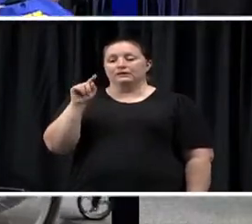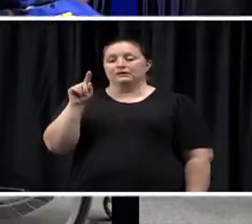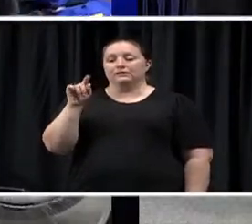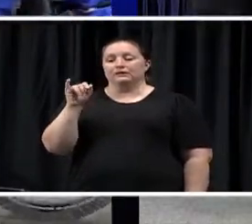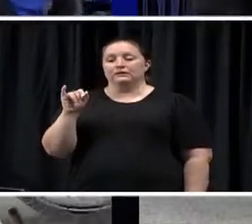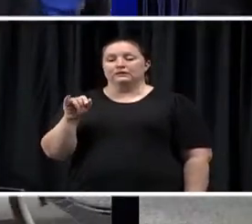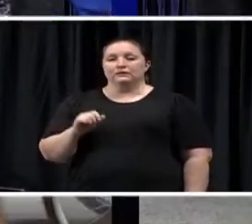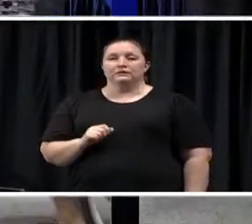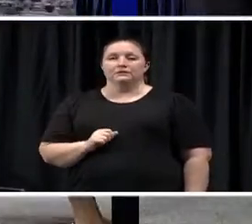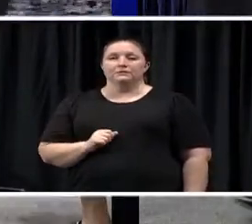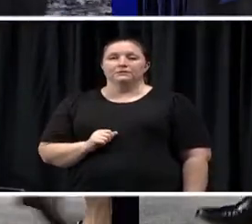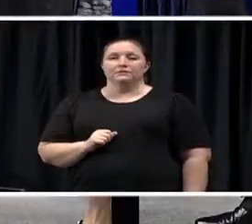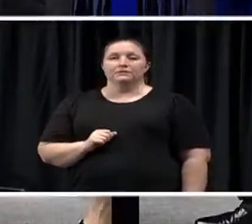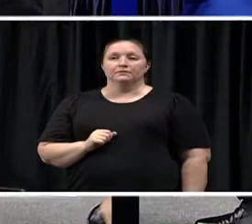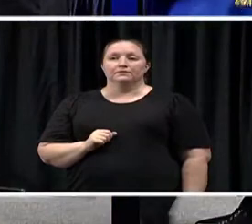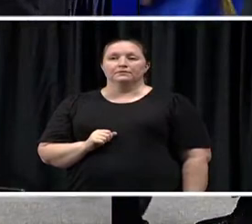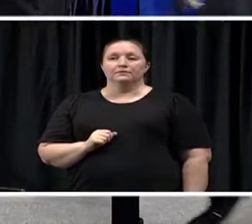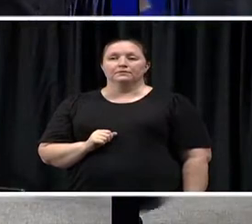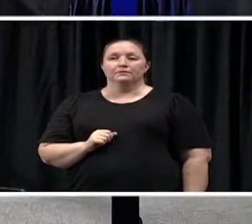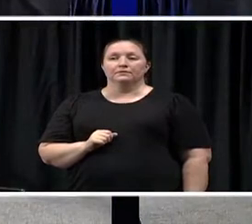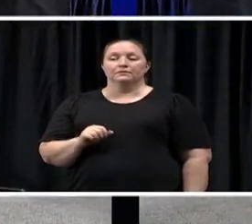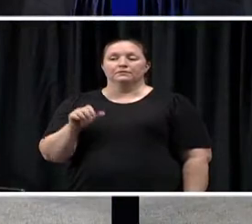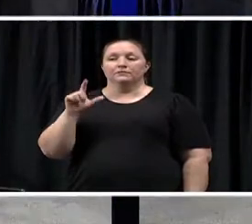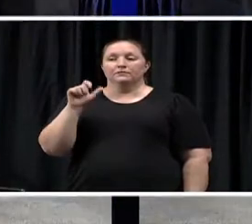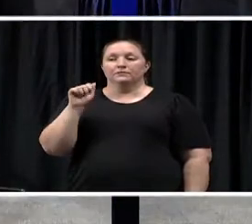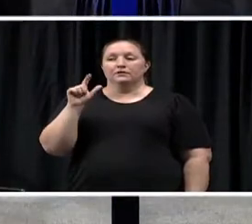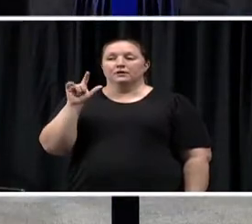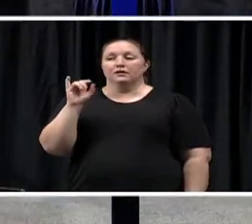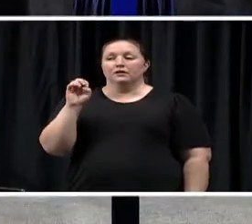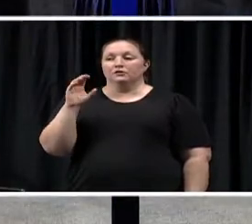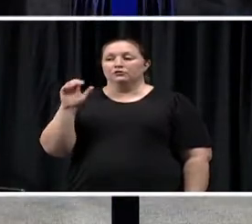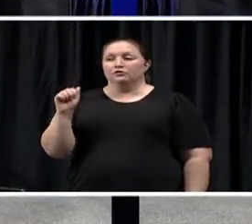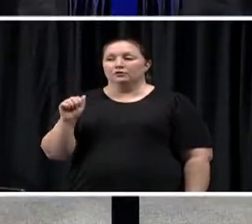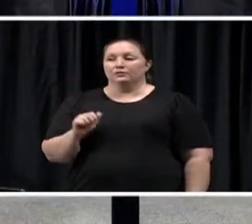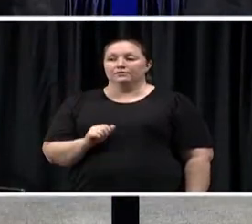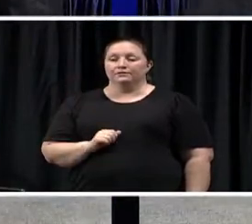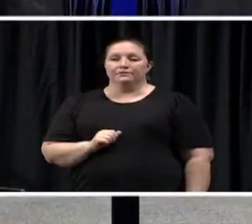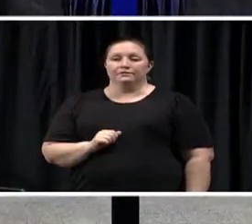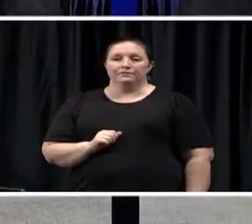Camilla Rodriguez. Alicia Maria Robinson.